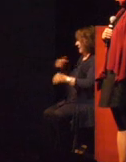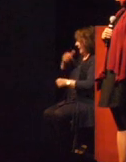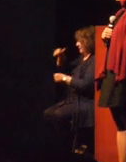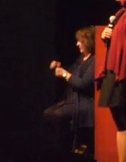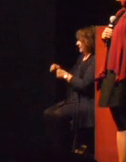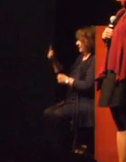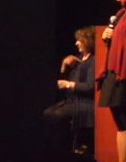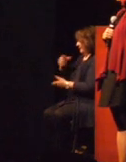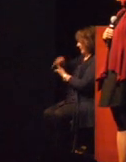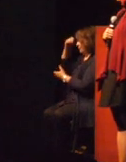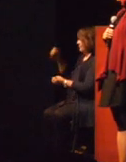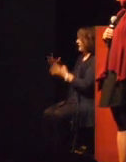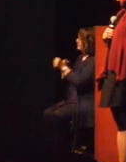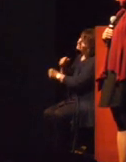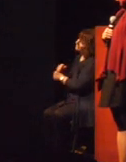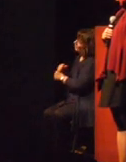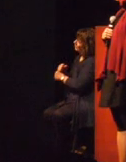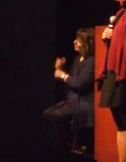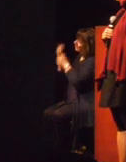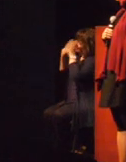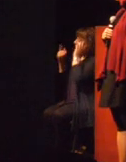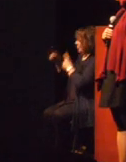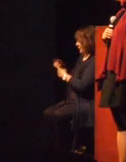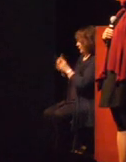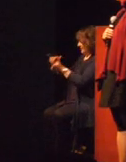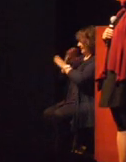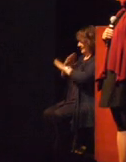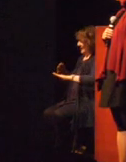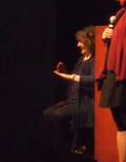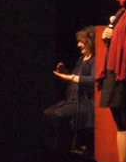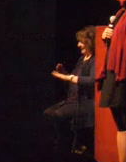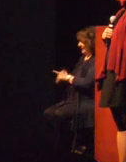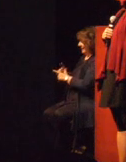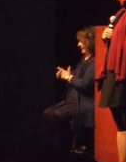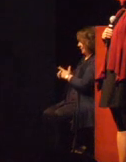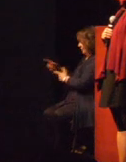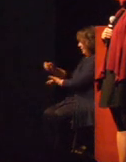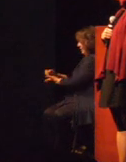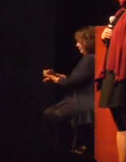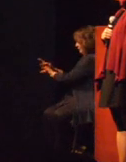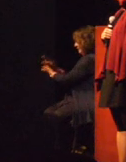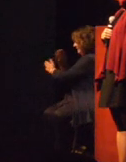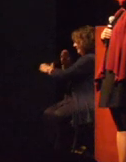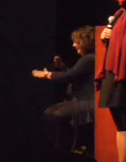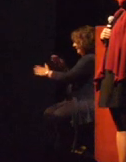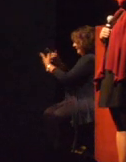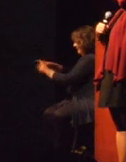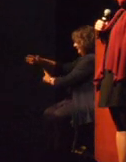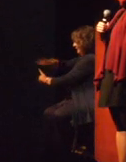something I learned years ago, and that is when we remain silent, we are giving silent approval of what's happening around